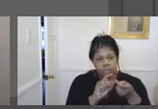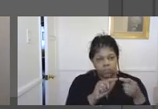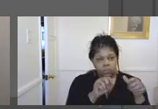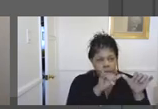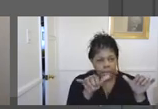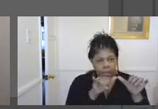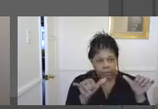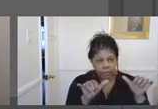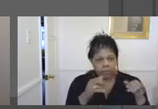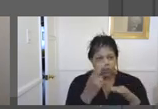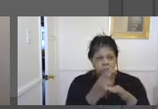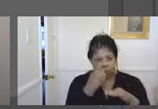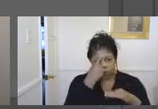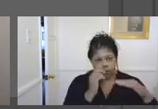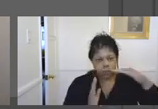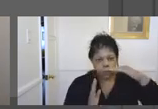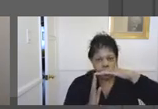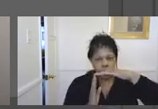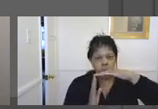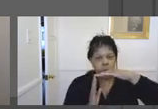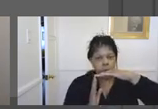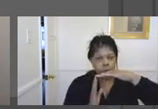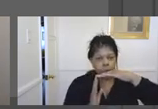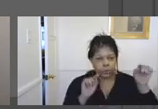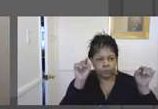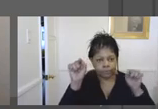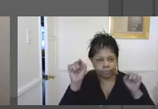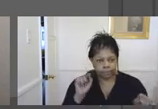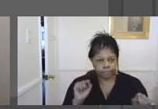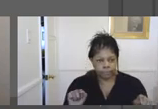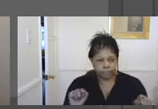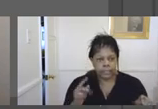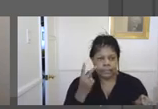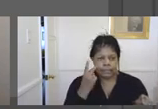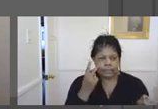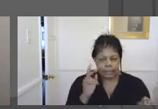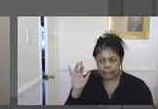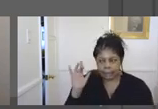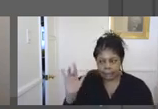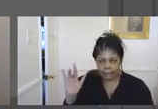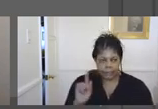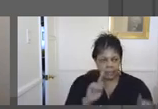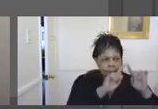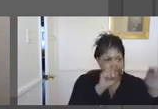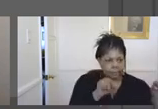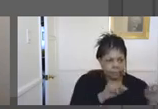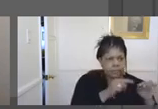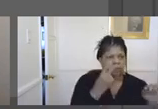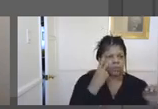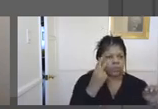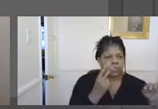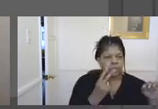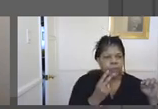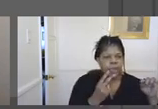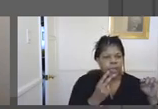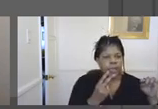I click here, and you can see over here, we have, here's my corner light. I want that to be there. So